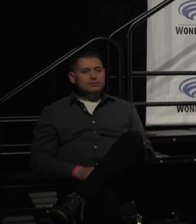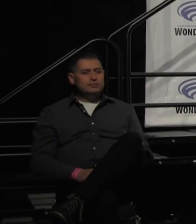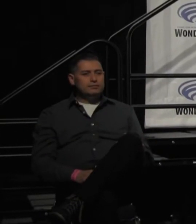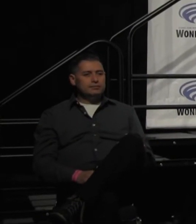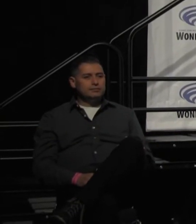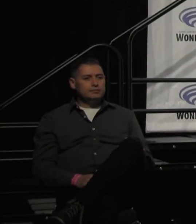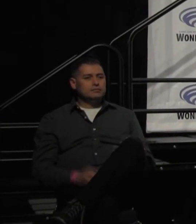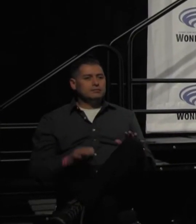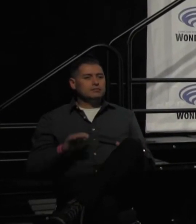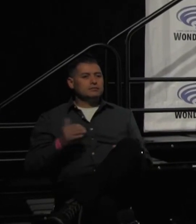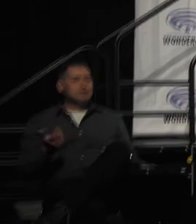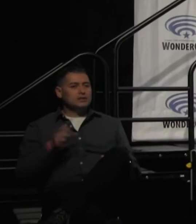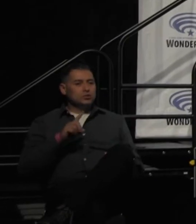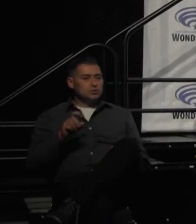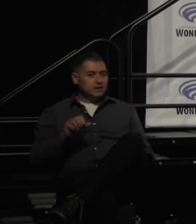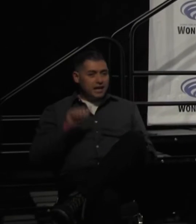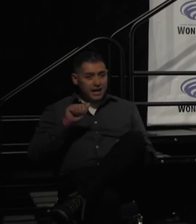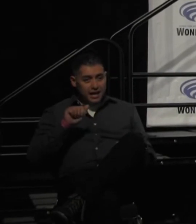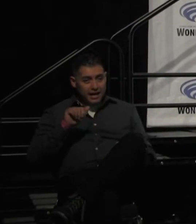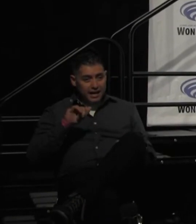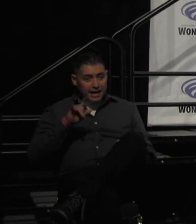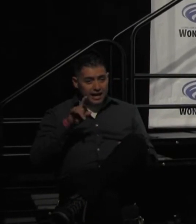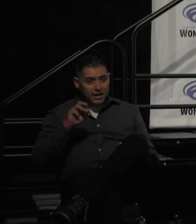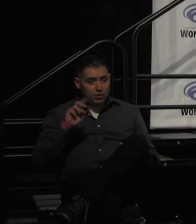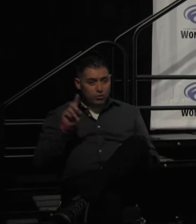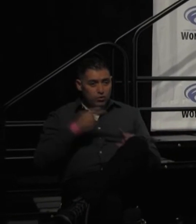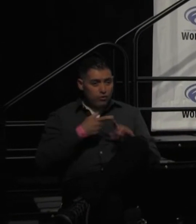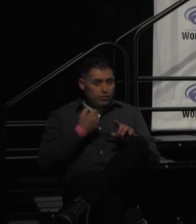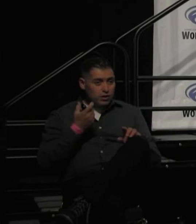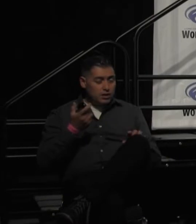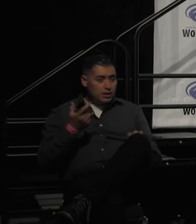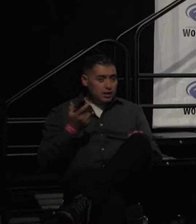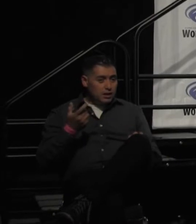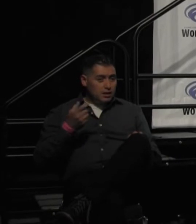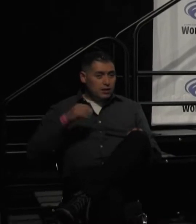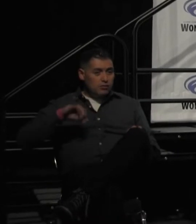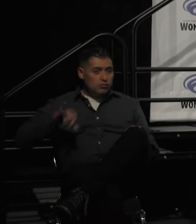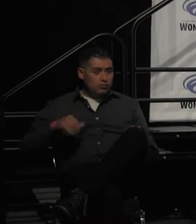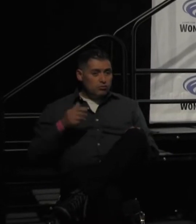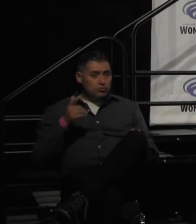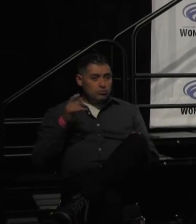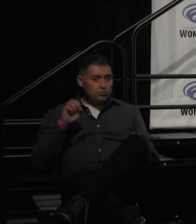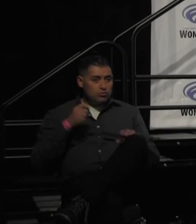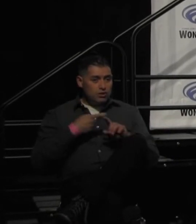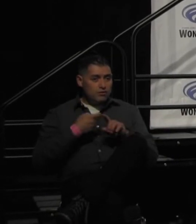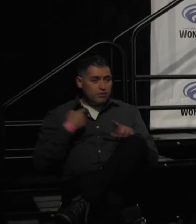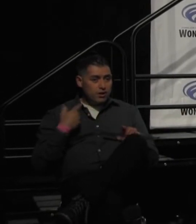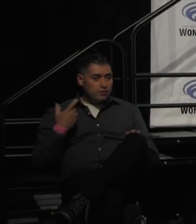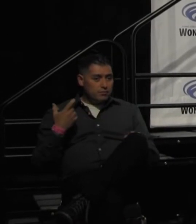All right, next question. Your name and where you're from? I'm Zuli, and I'm from...